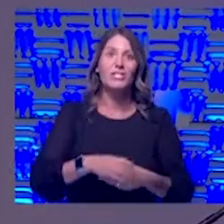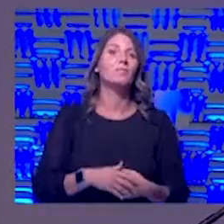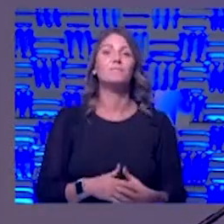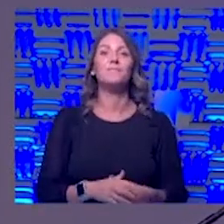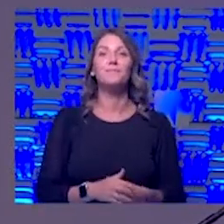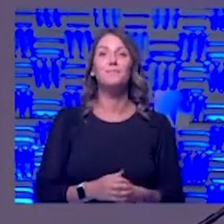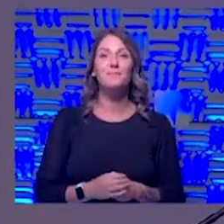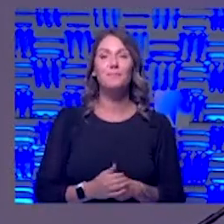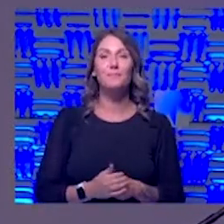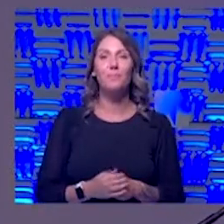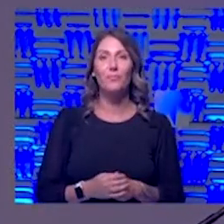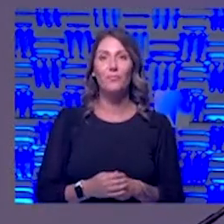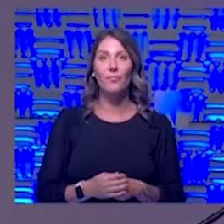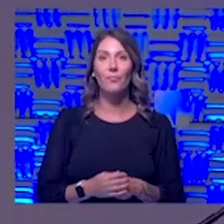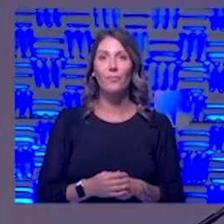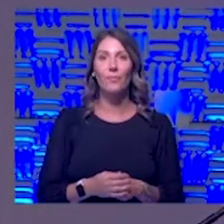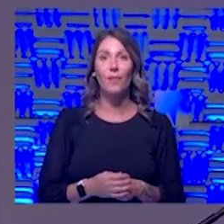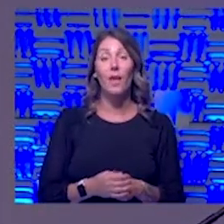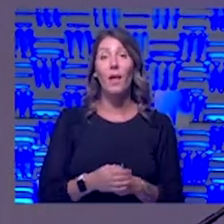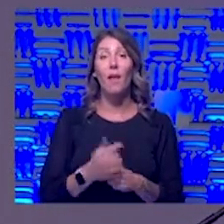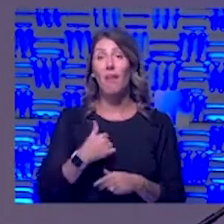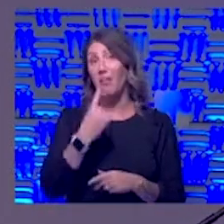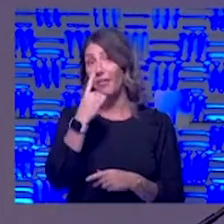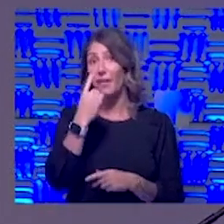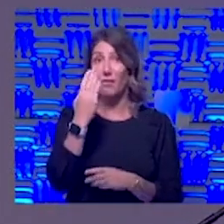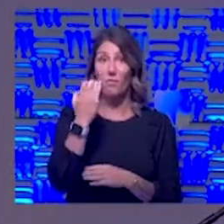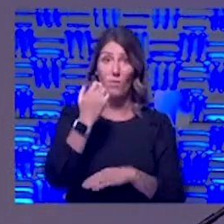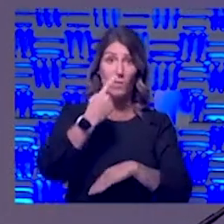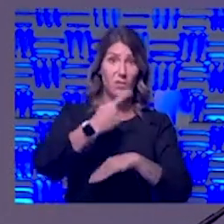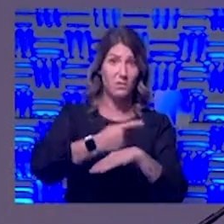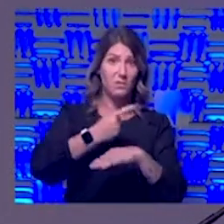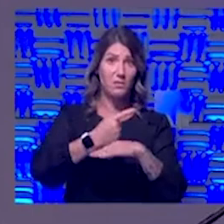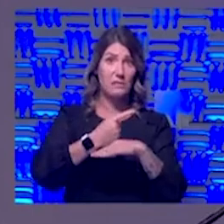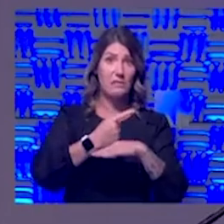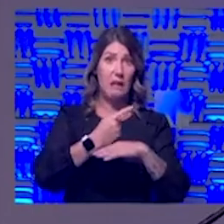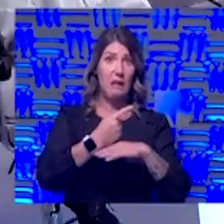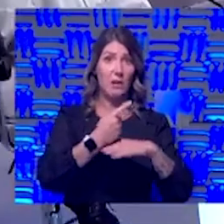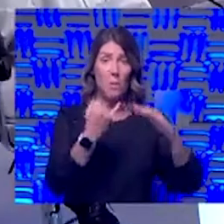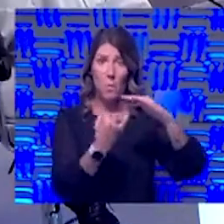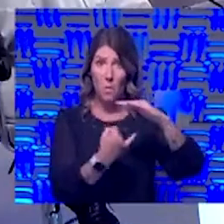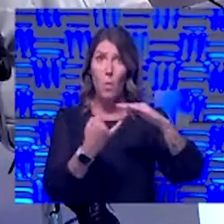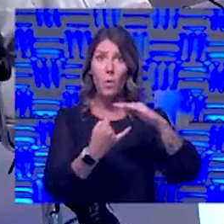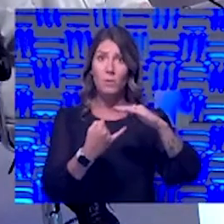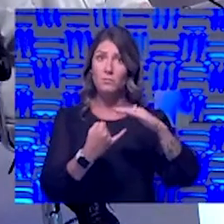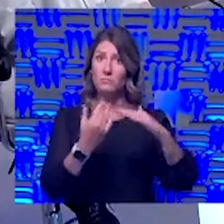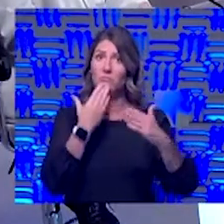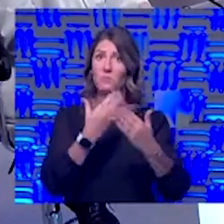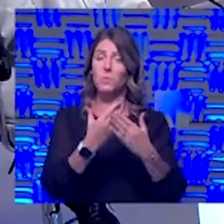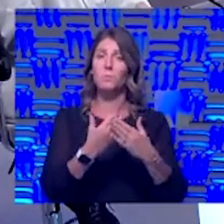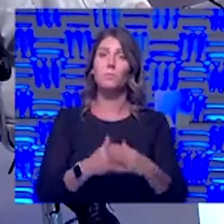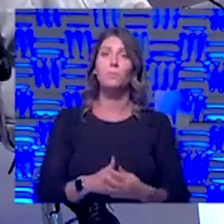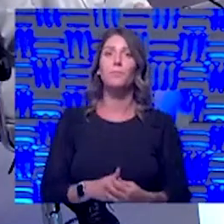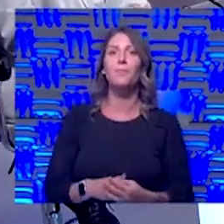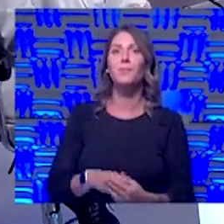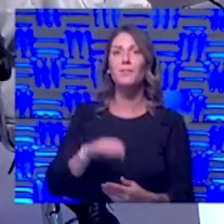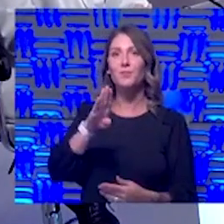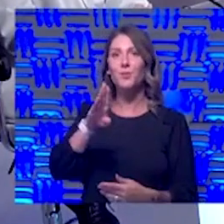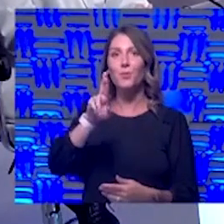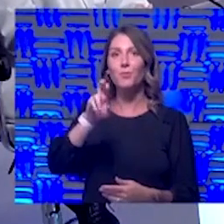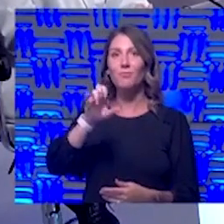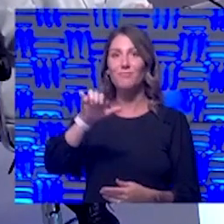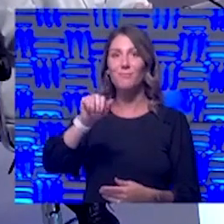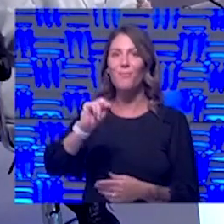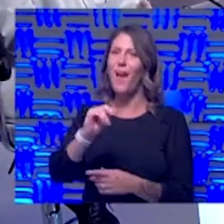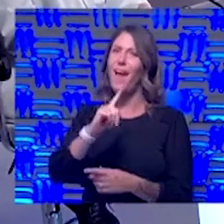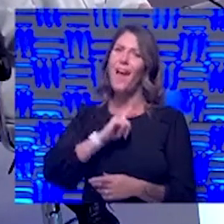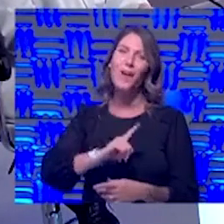So I think that the 14-day quarantine is perfectly appropriate. So, Bryan, I am just intrigued about your tiny houses